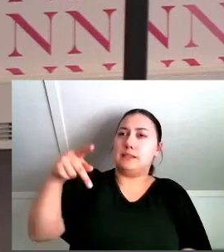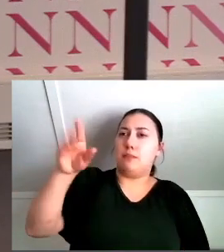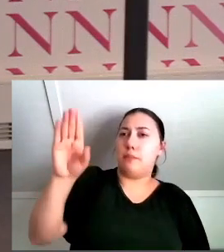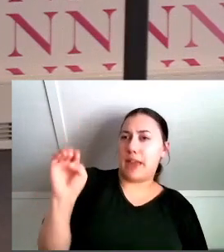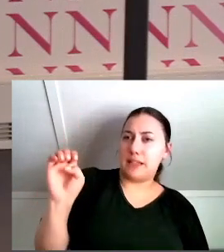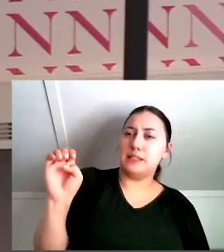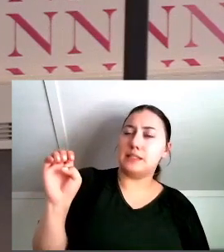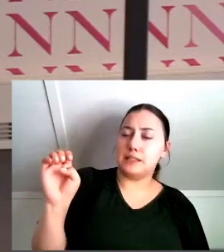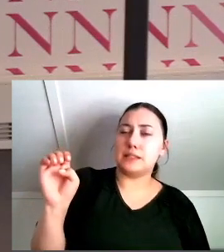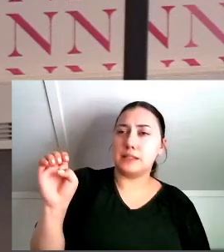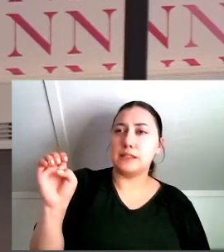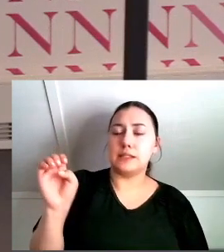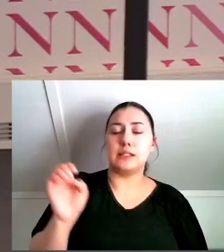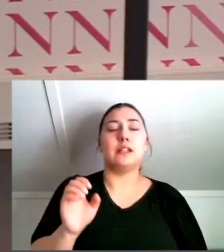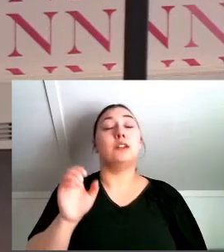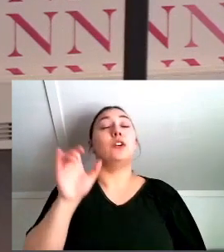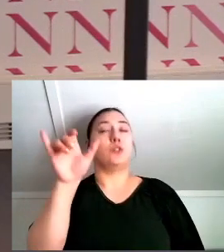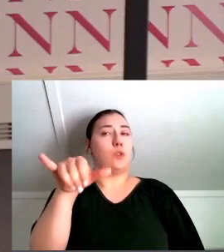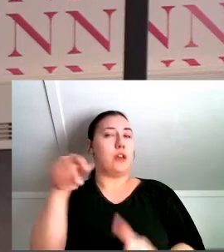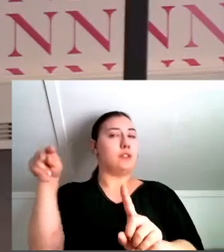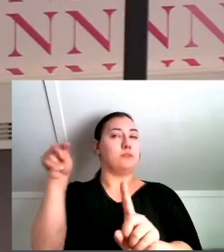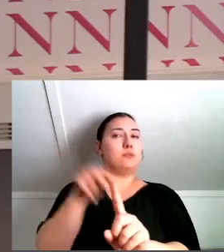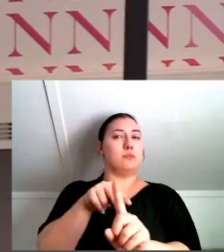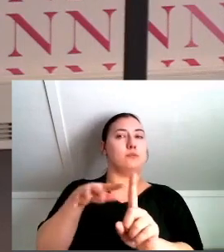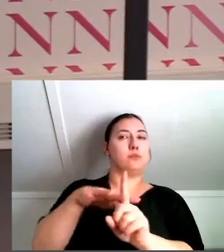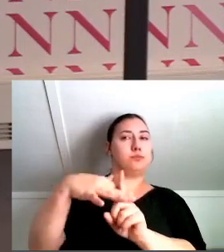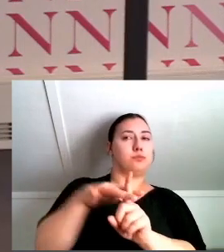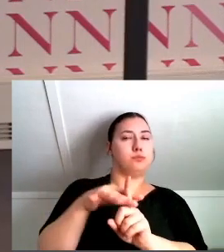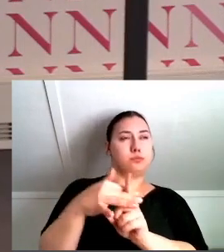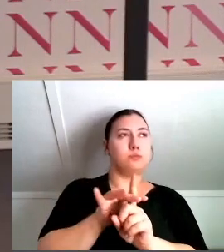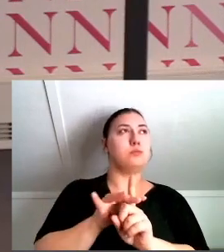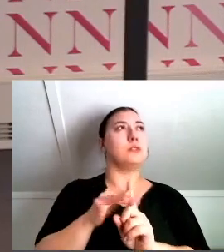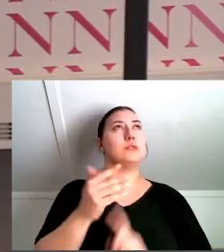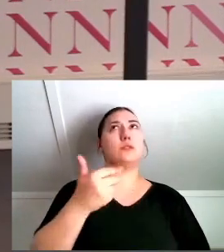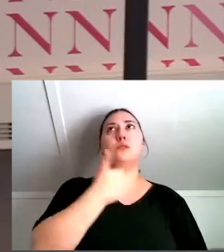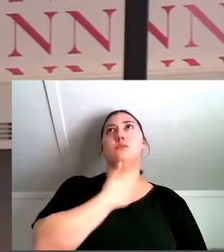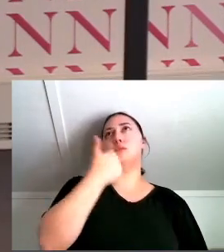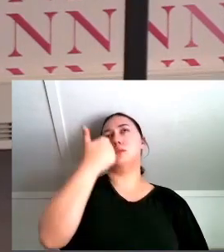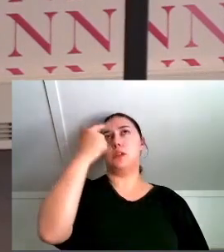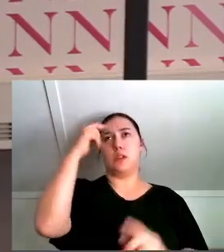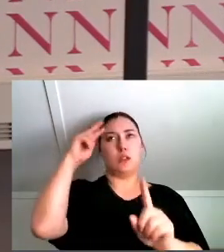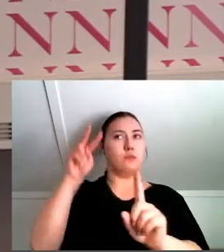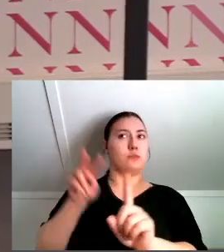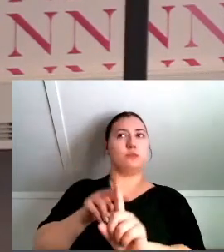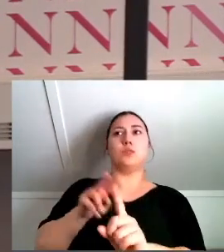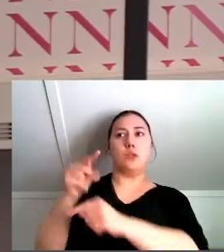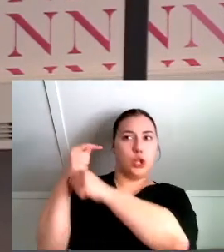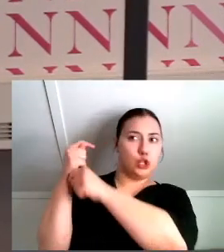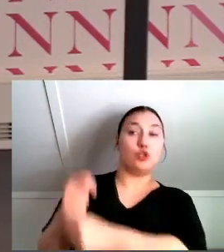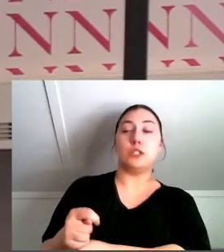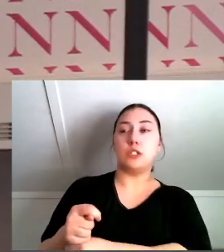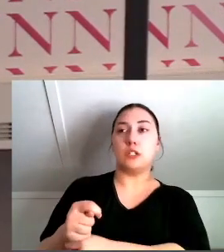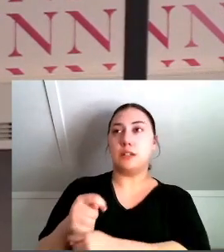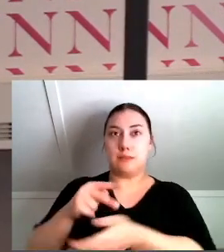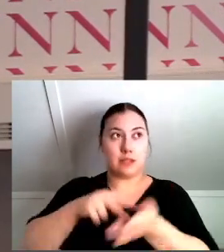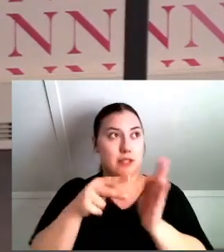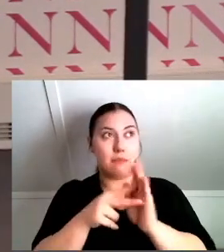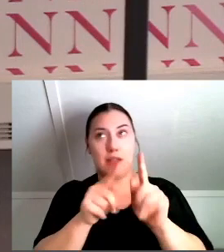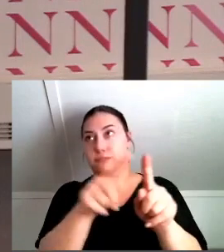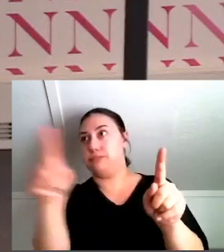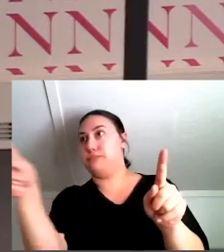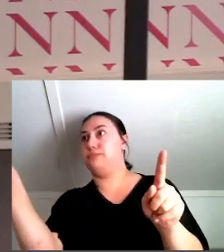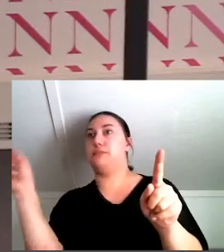where, you know, clearly they see themselves in a particular tradition, that doesn't mean that everybody there sees themselves in that